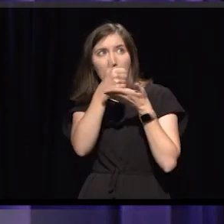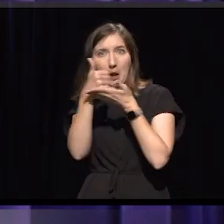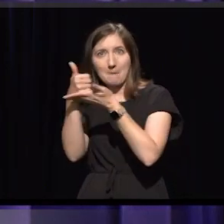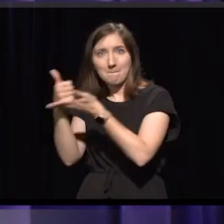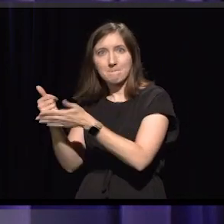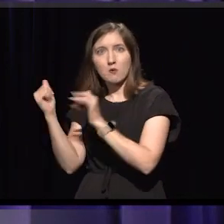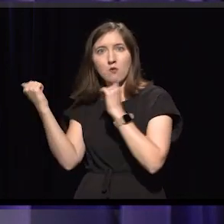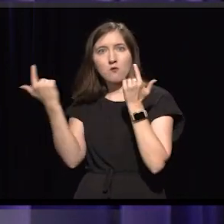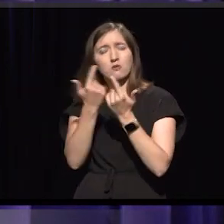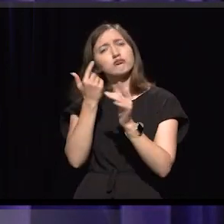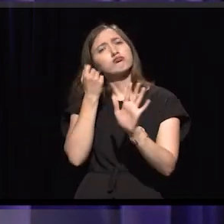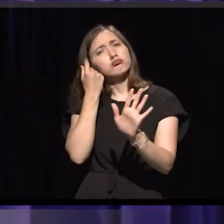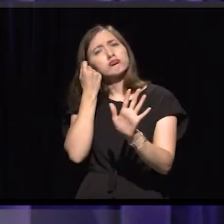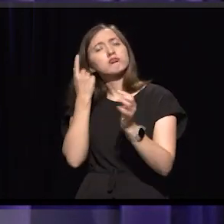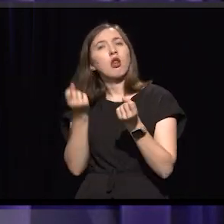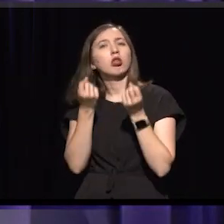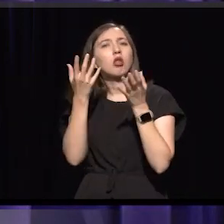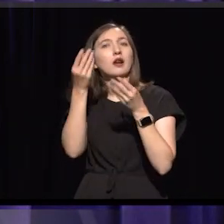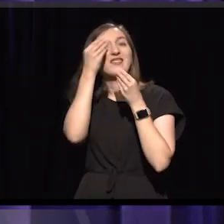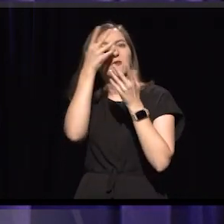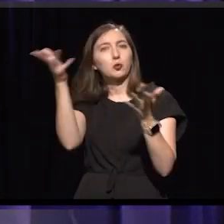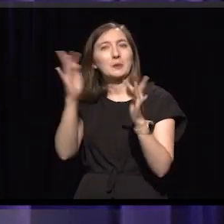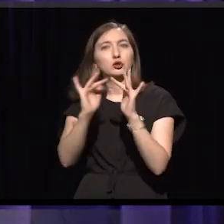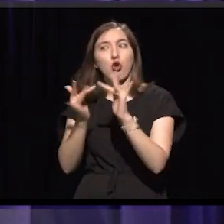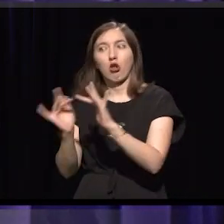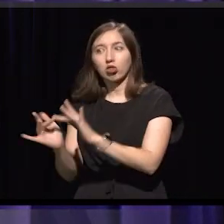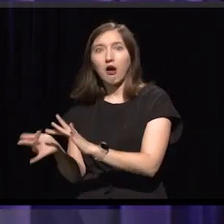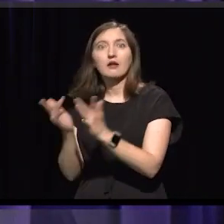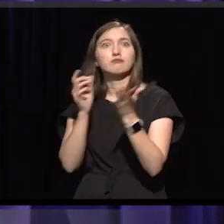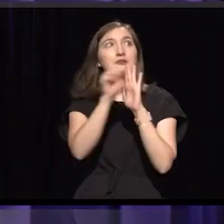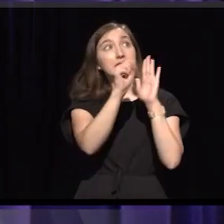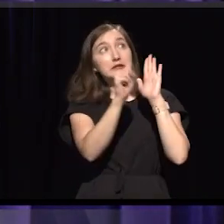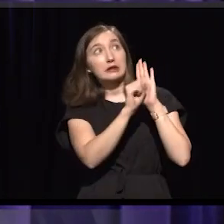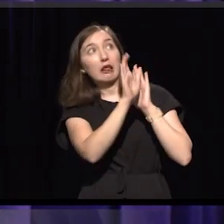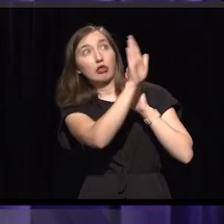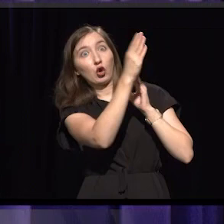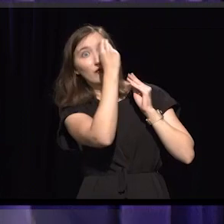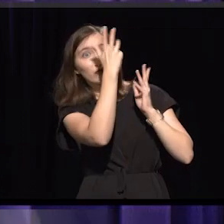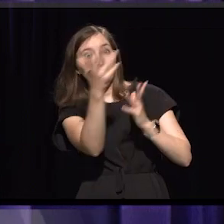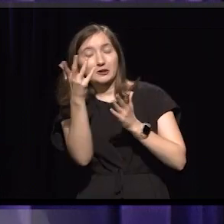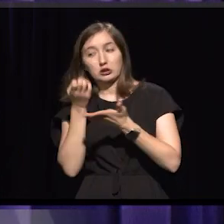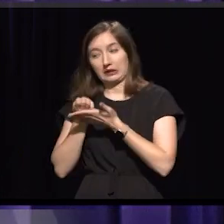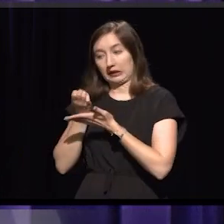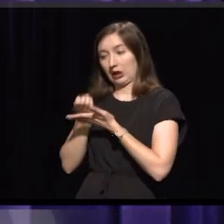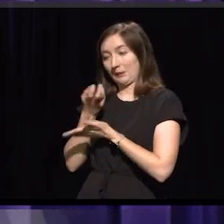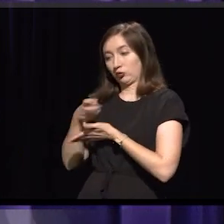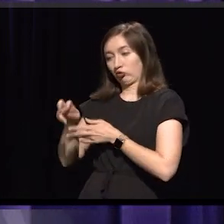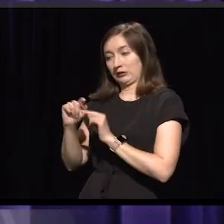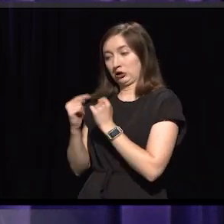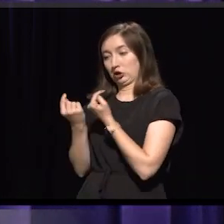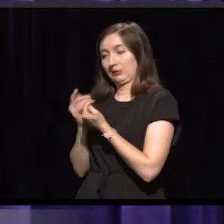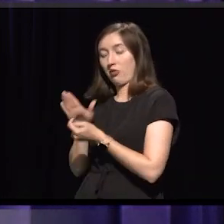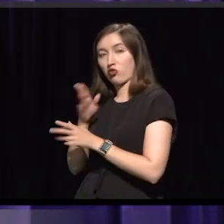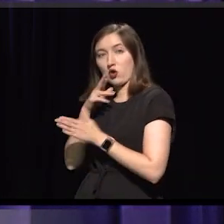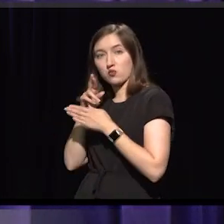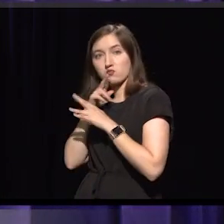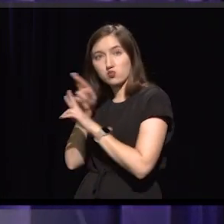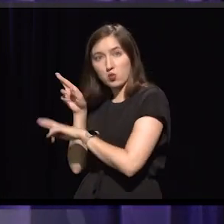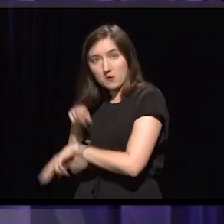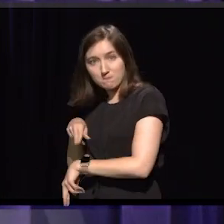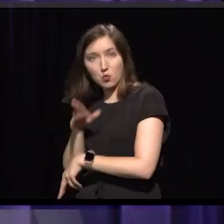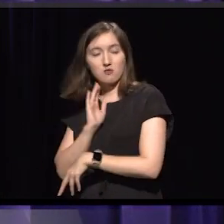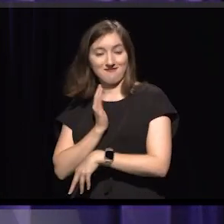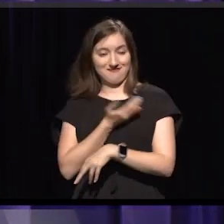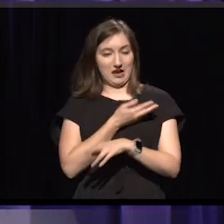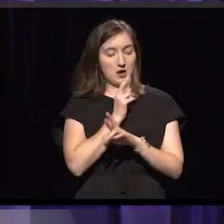state as well as from the health transition team report and the economic transition team report that provides the basic outlines, and